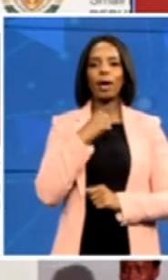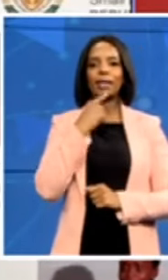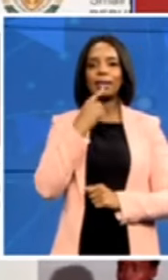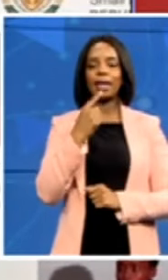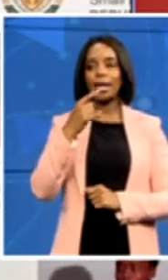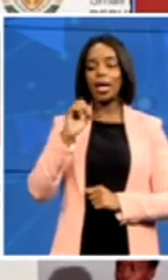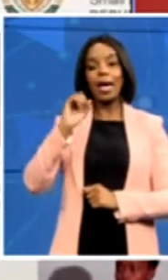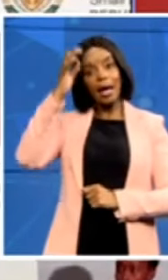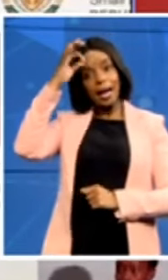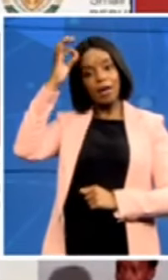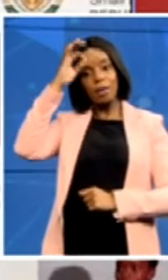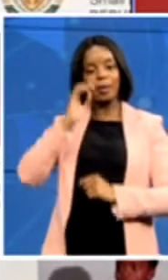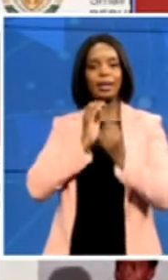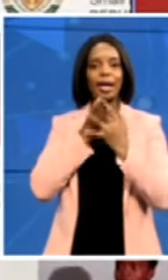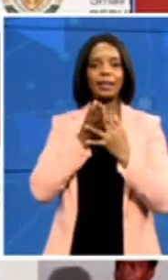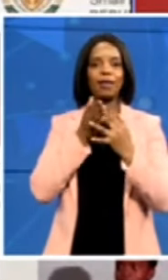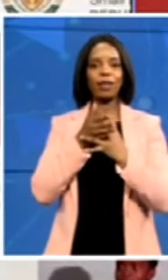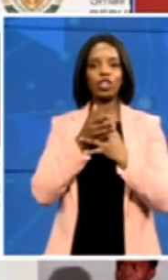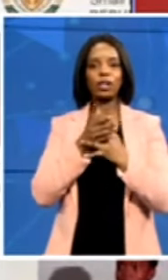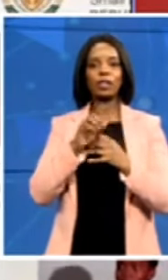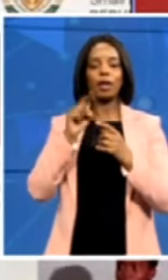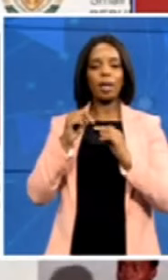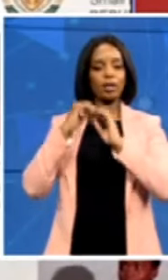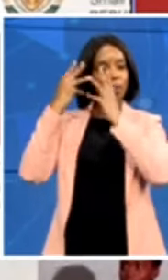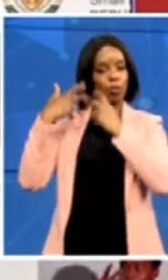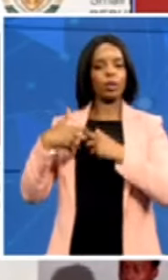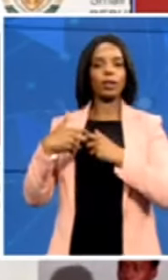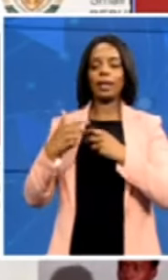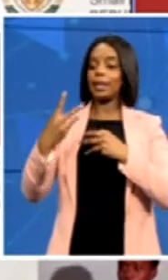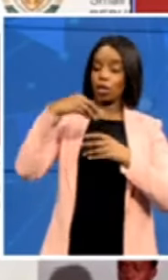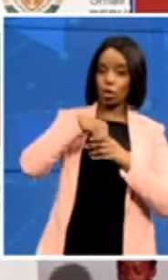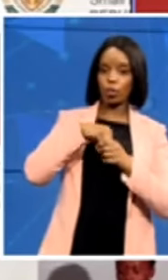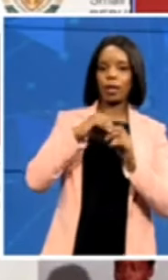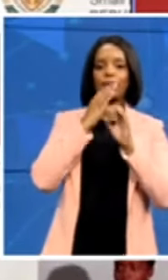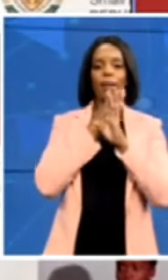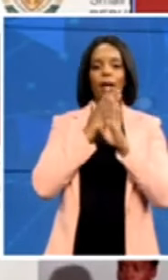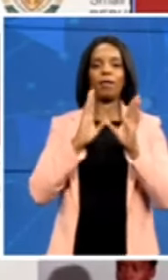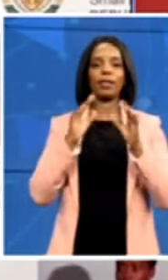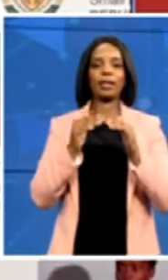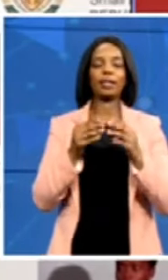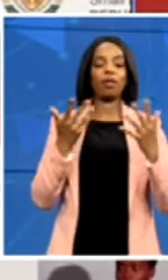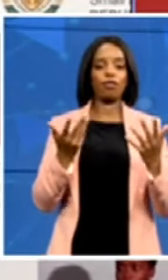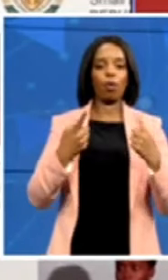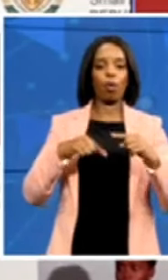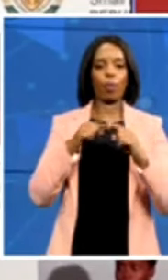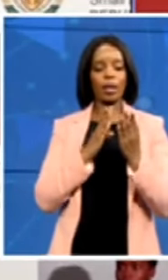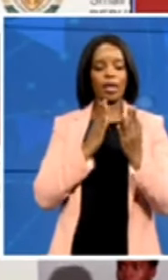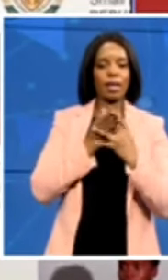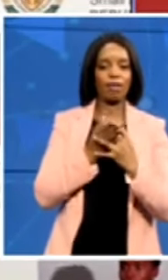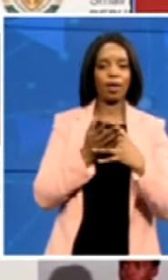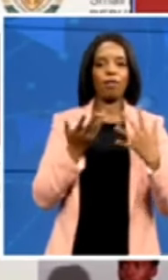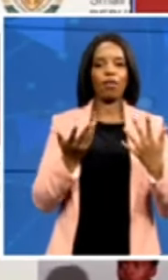sector, towards the interventions that we're making for small businesses. So the spaza shops, as much as they